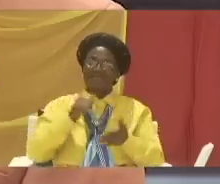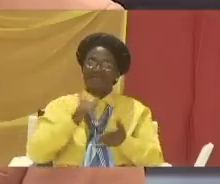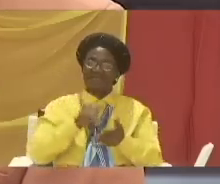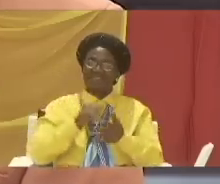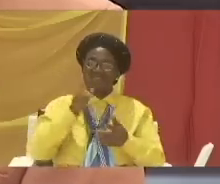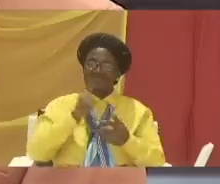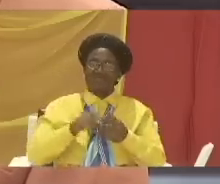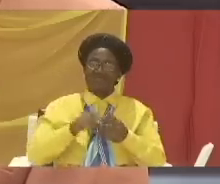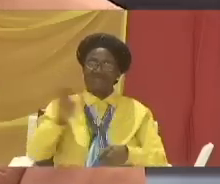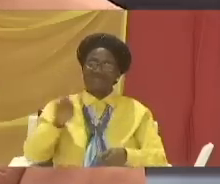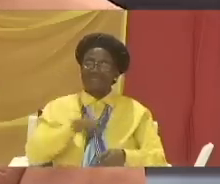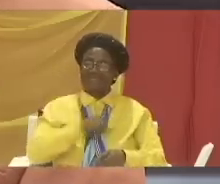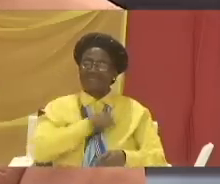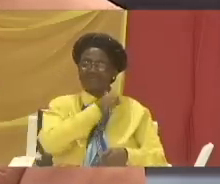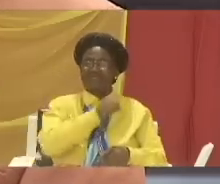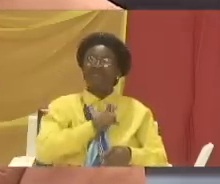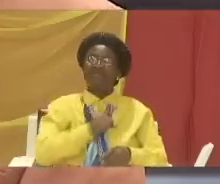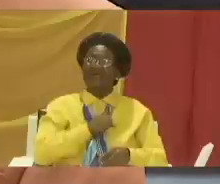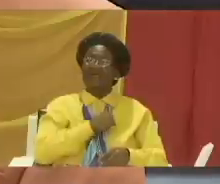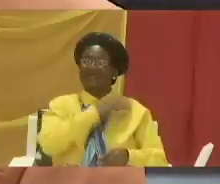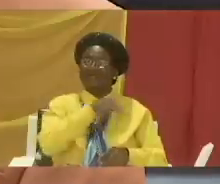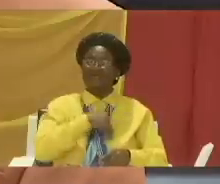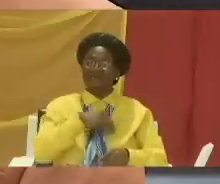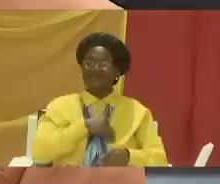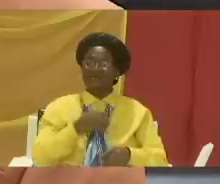Be a soul